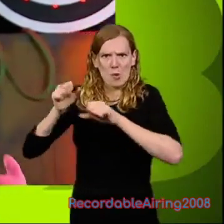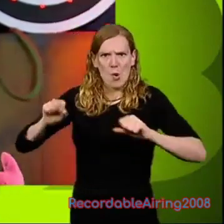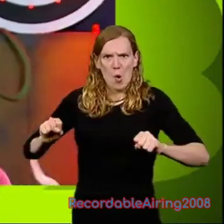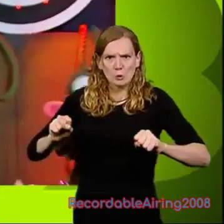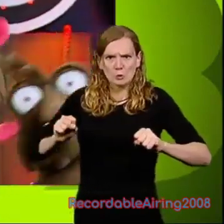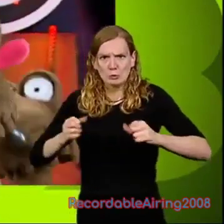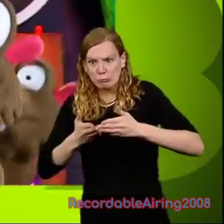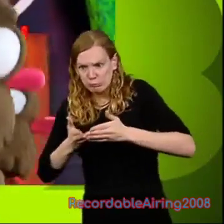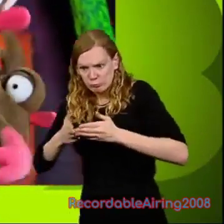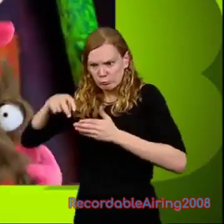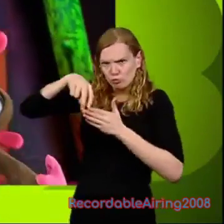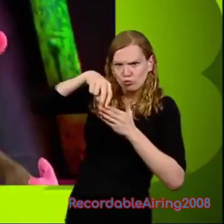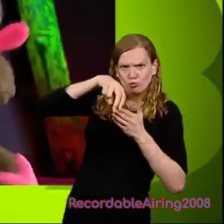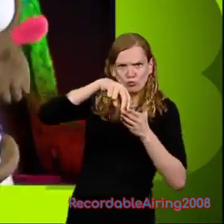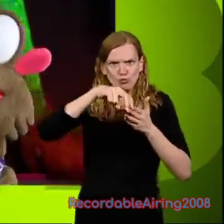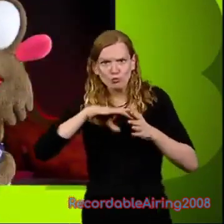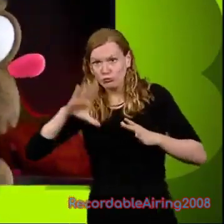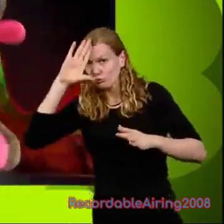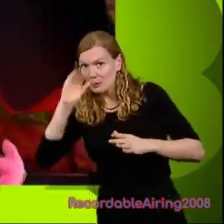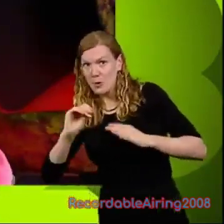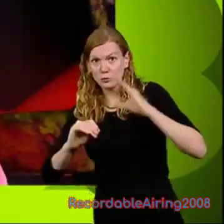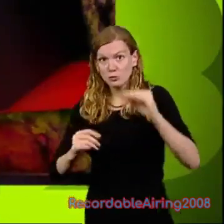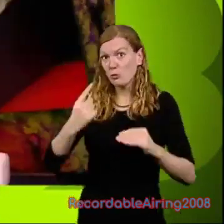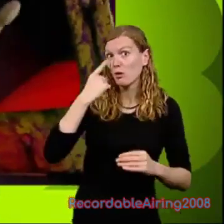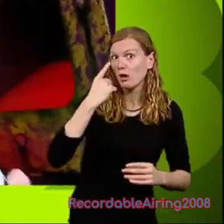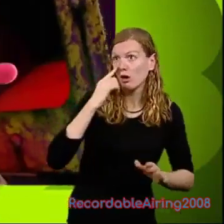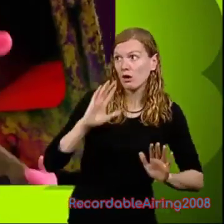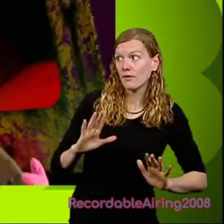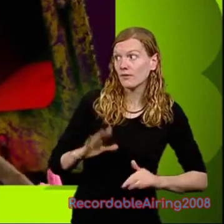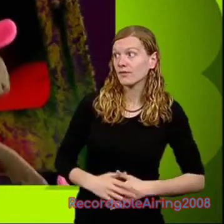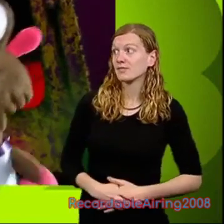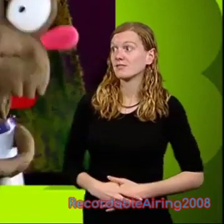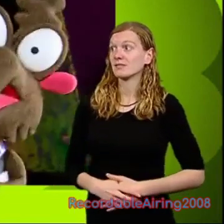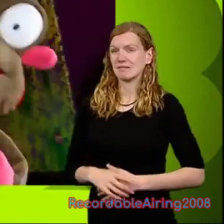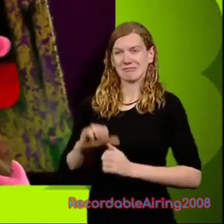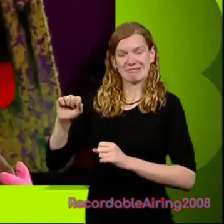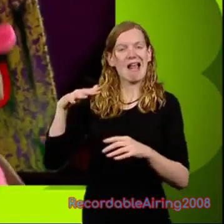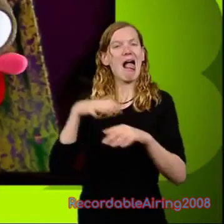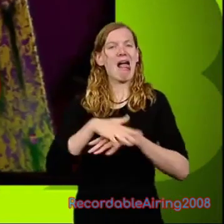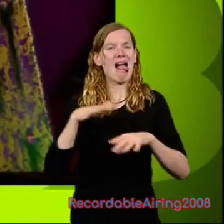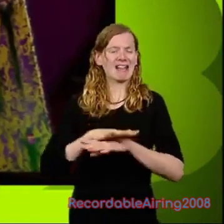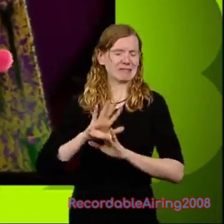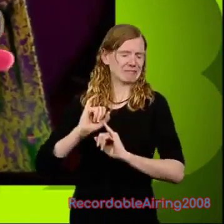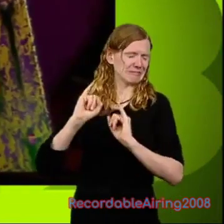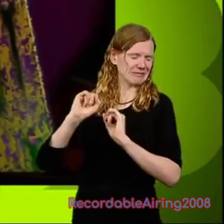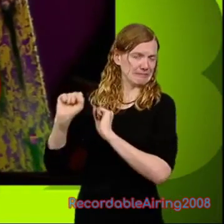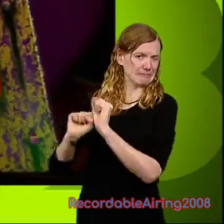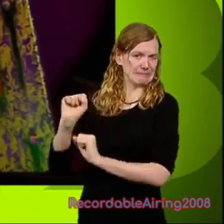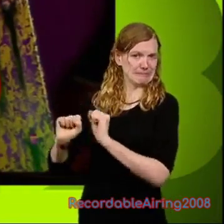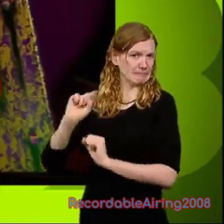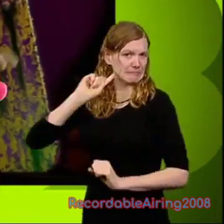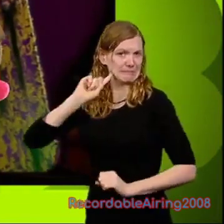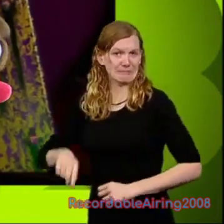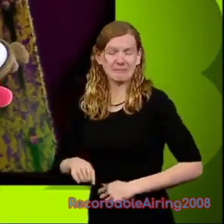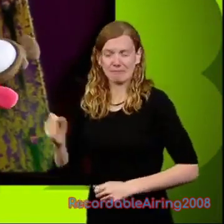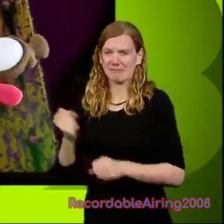Gusto's rear. It's all he's ever known. But watch out, folks, avoid his jokes. They're bound to make